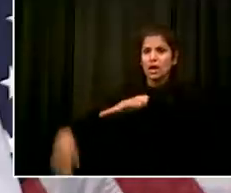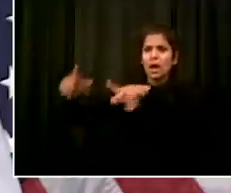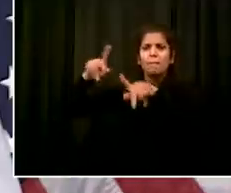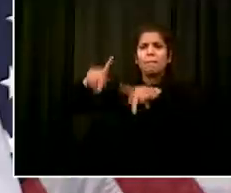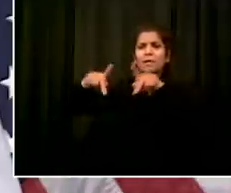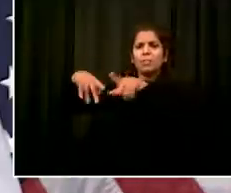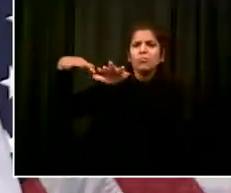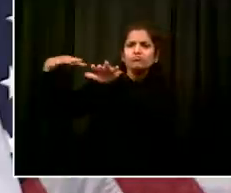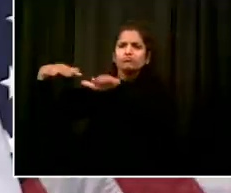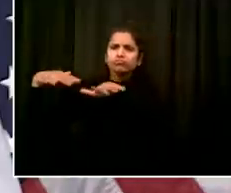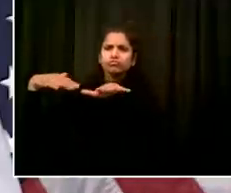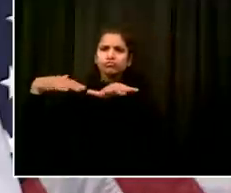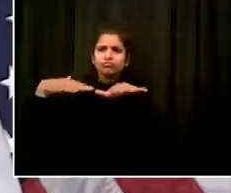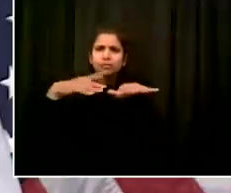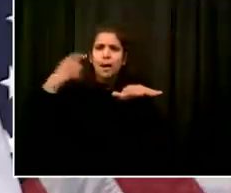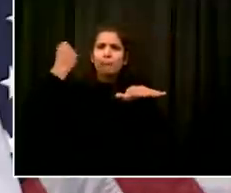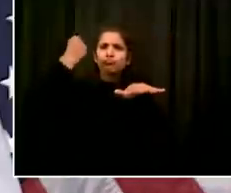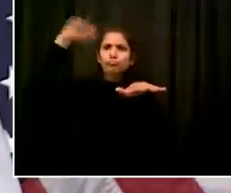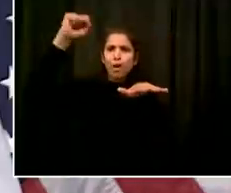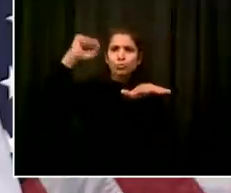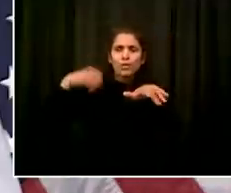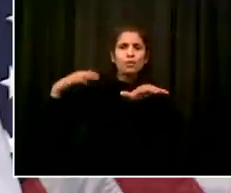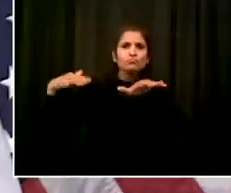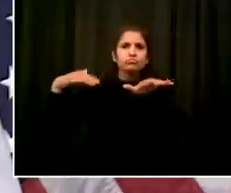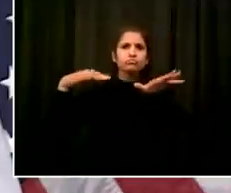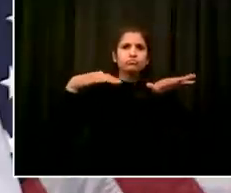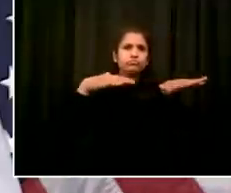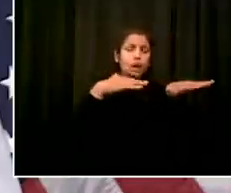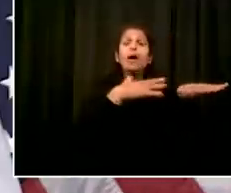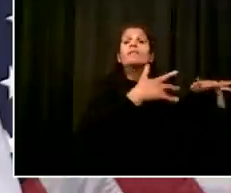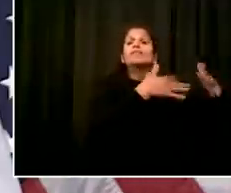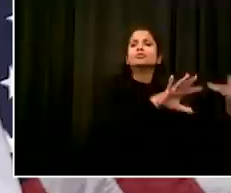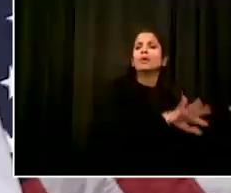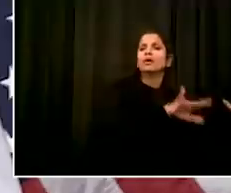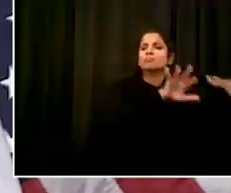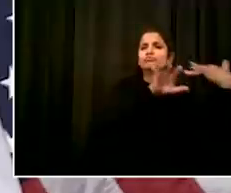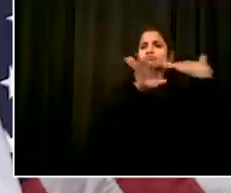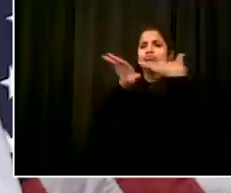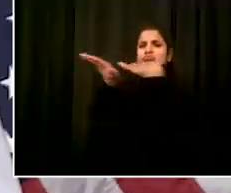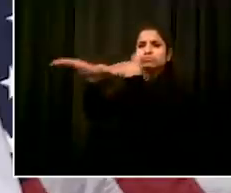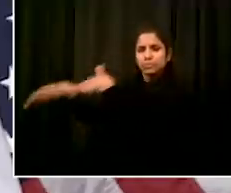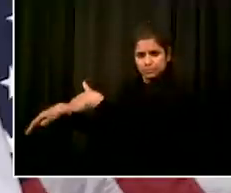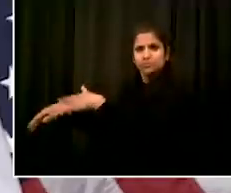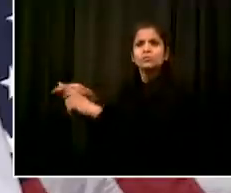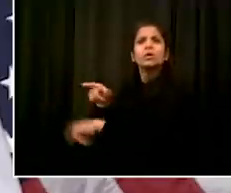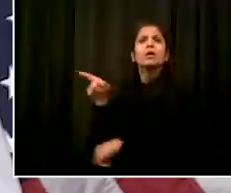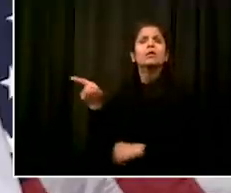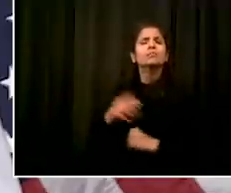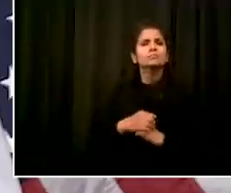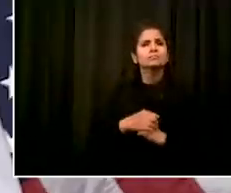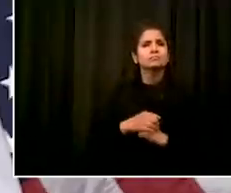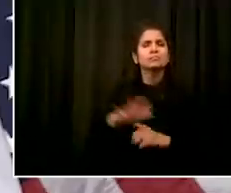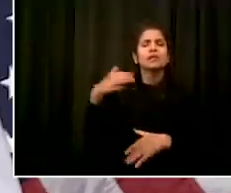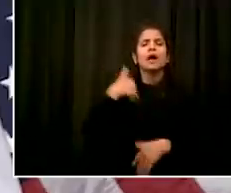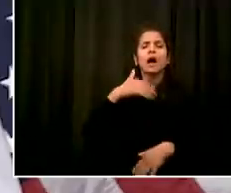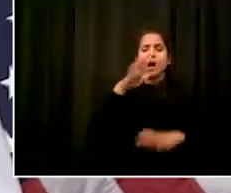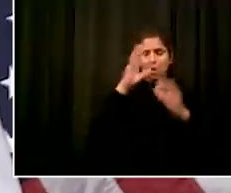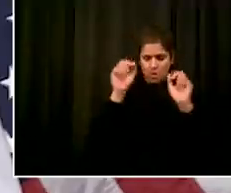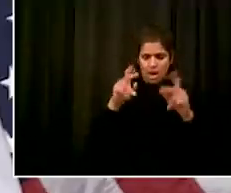reasoning behind that? Thank you. Thank you, Henry. I'm going to start. I'm going to turn to Commissioner Shea, and then I'll just conclude for the